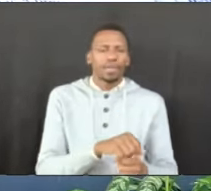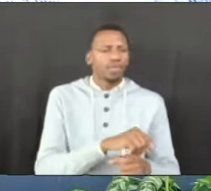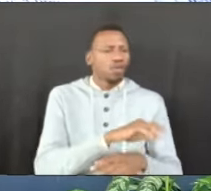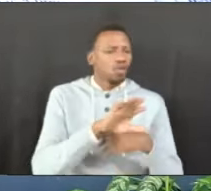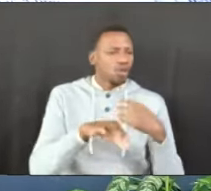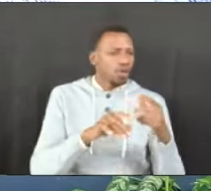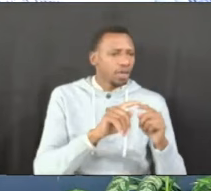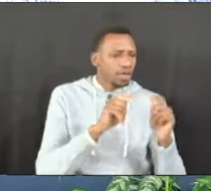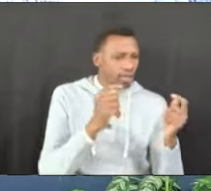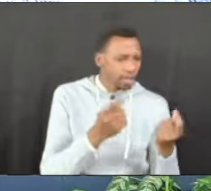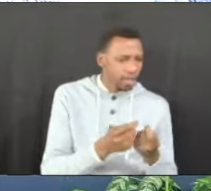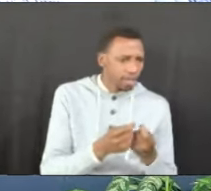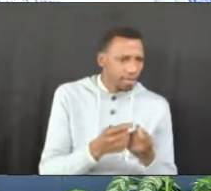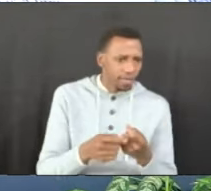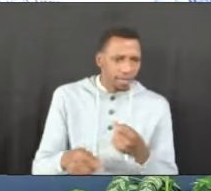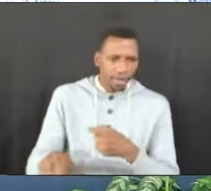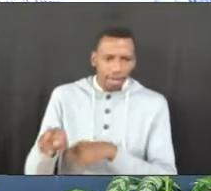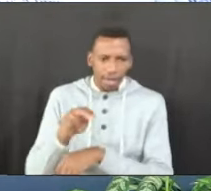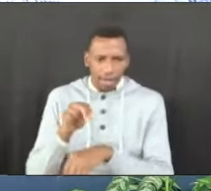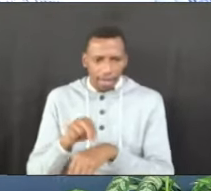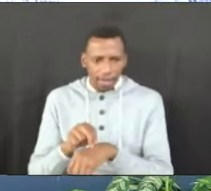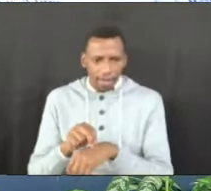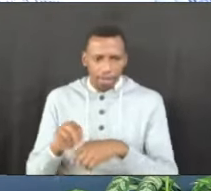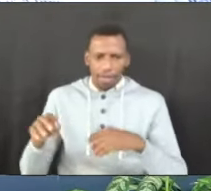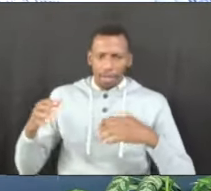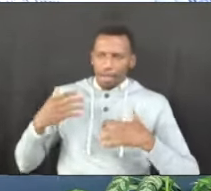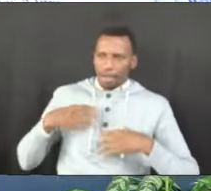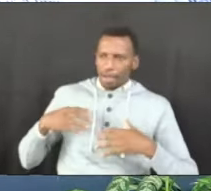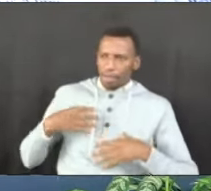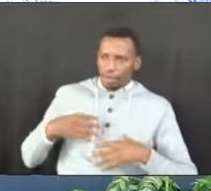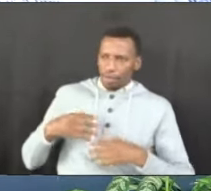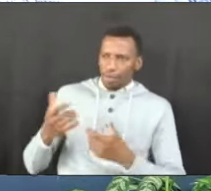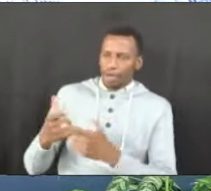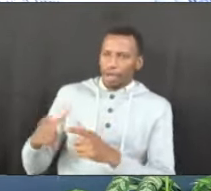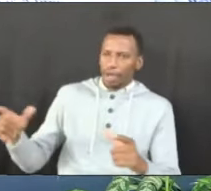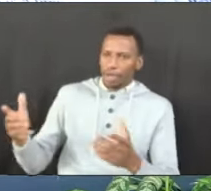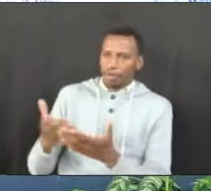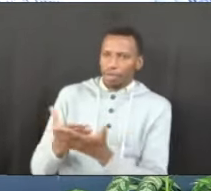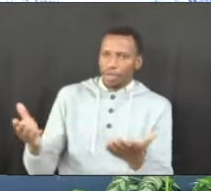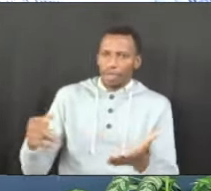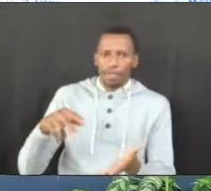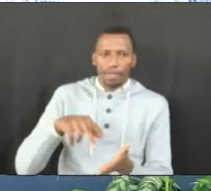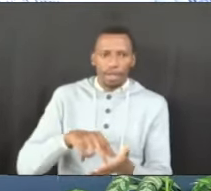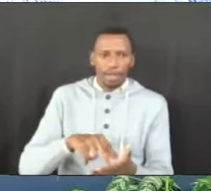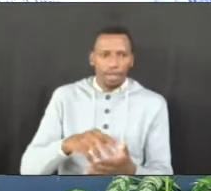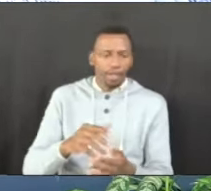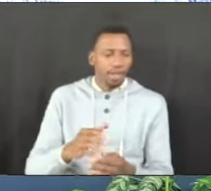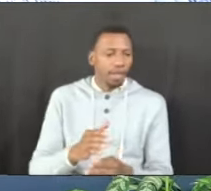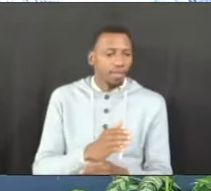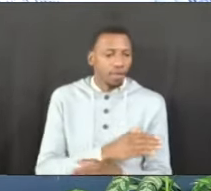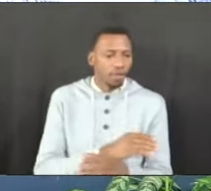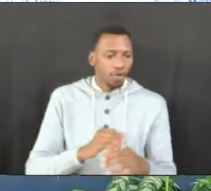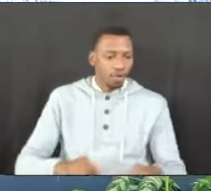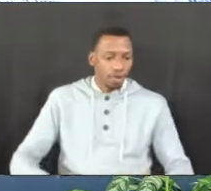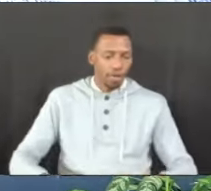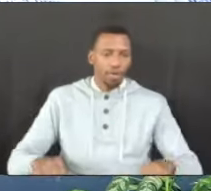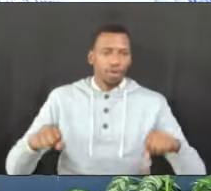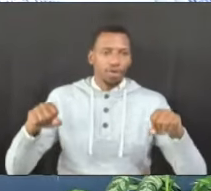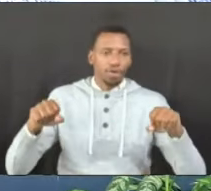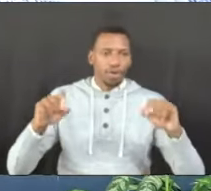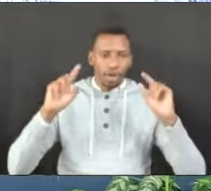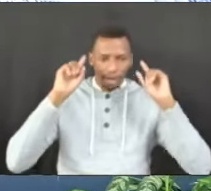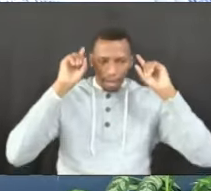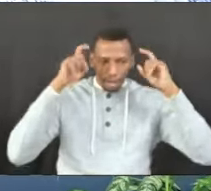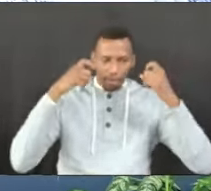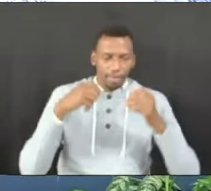every nation, people, and language. And they were standing before the throne and before the Lamb. The Bible